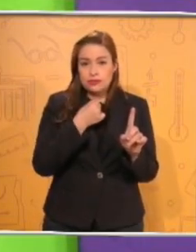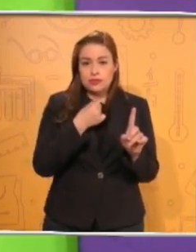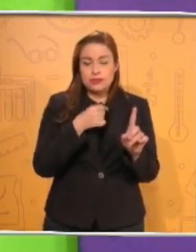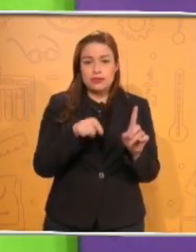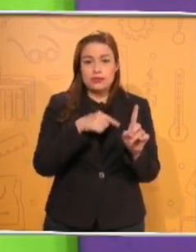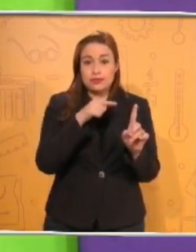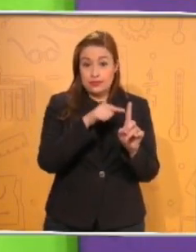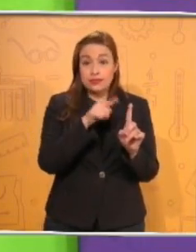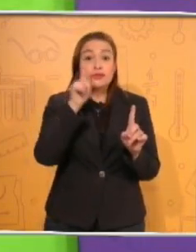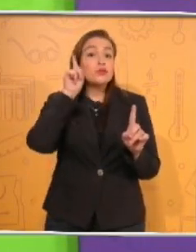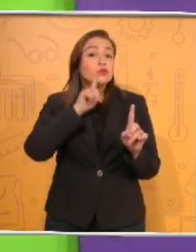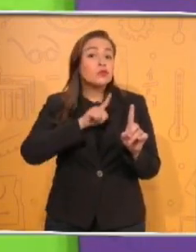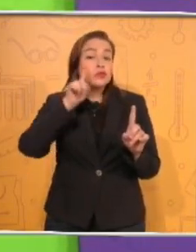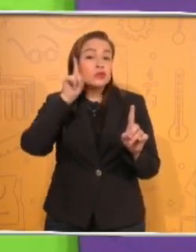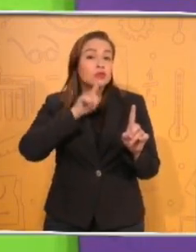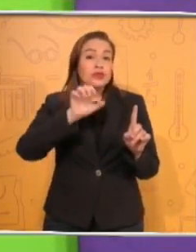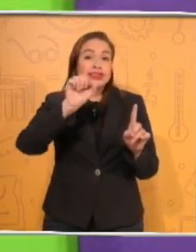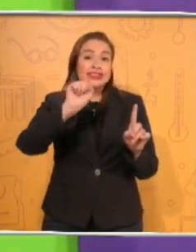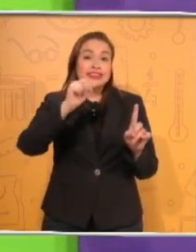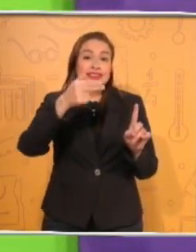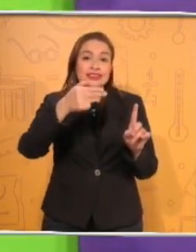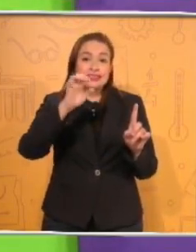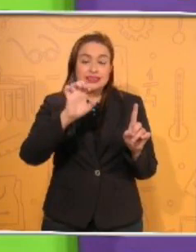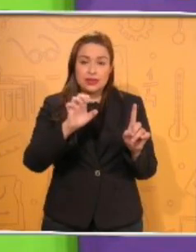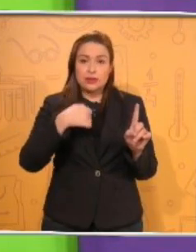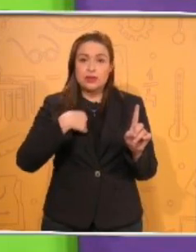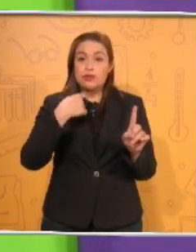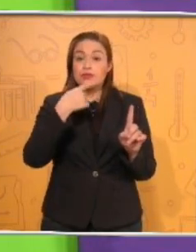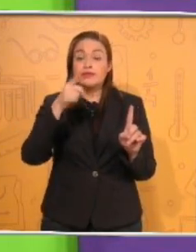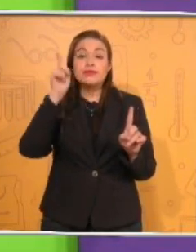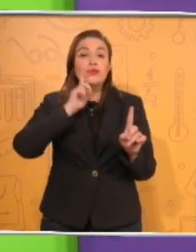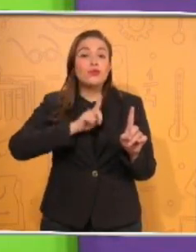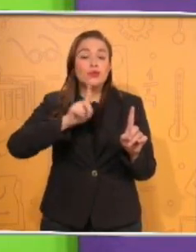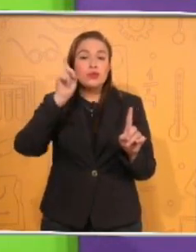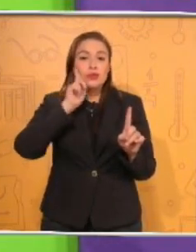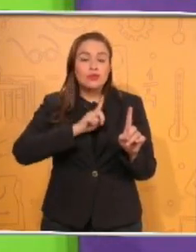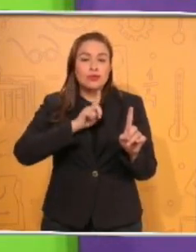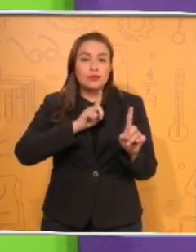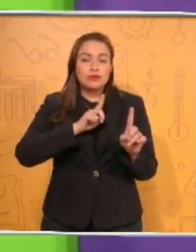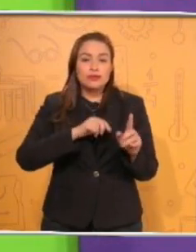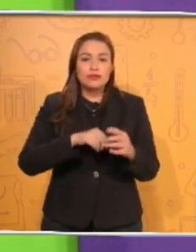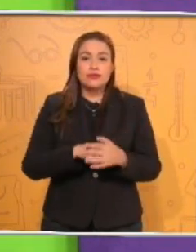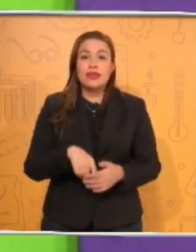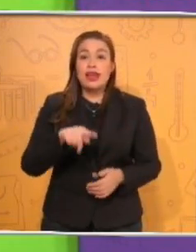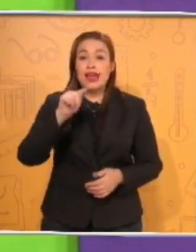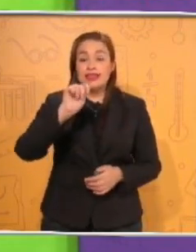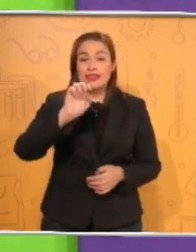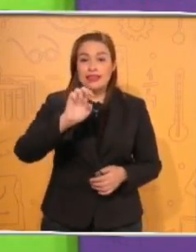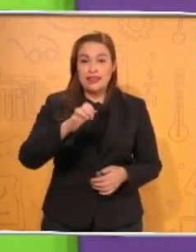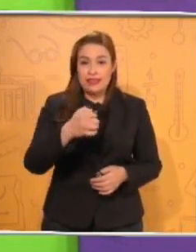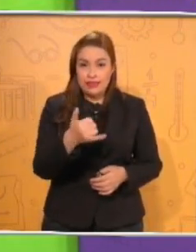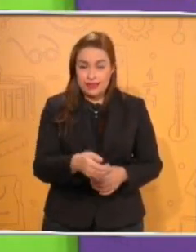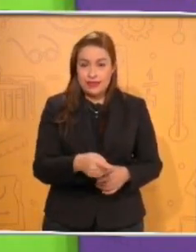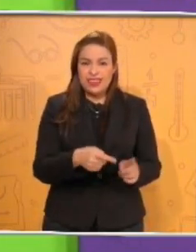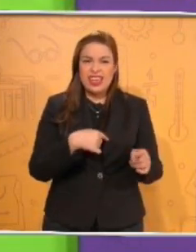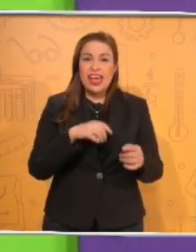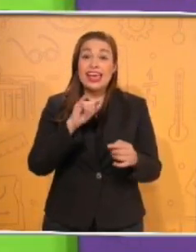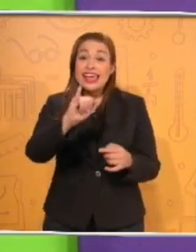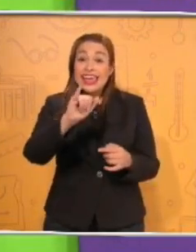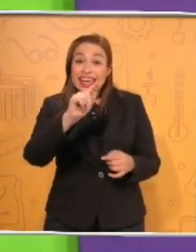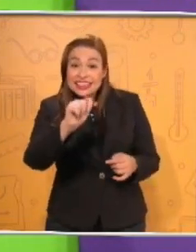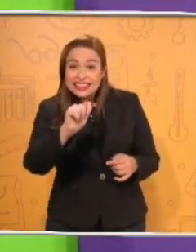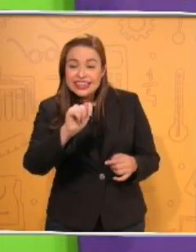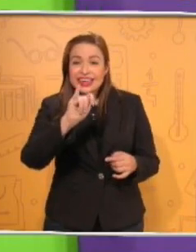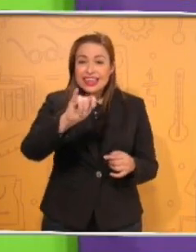She, when we talk about a girl. And it. Do you remember when do we use it?